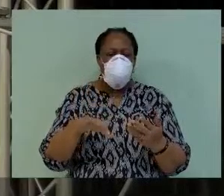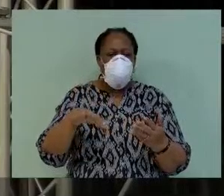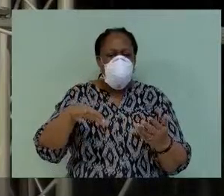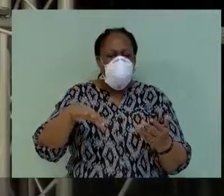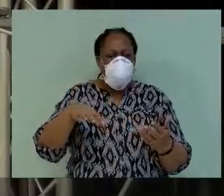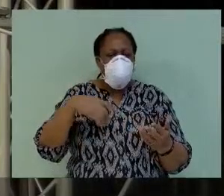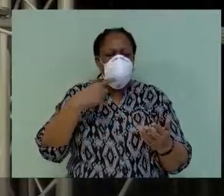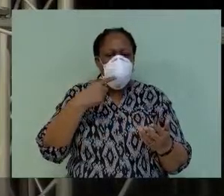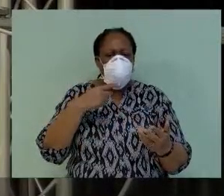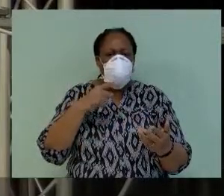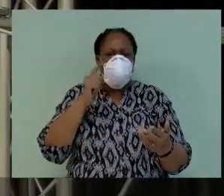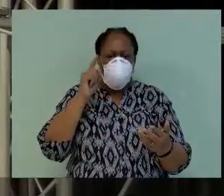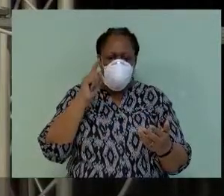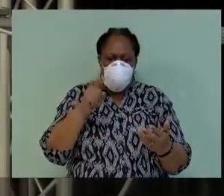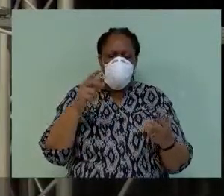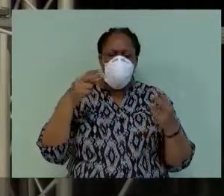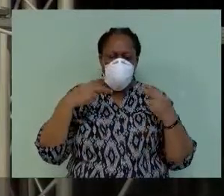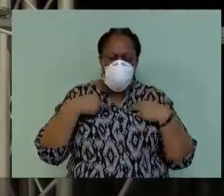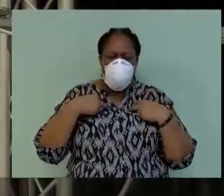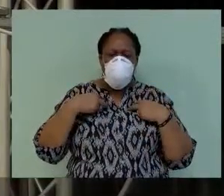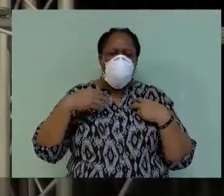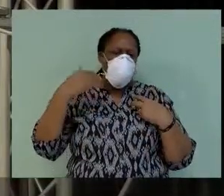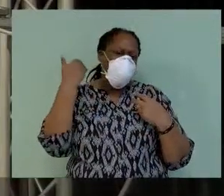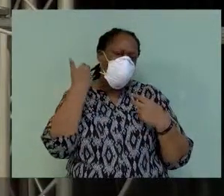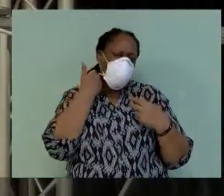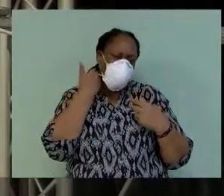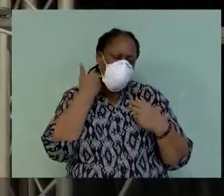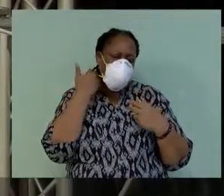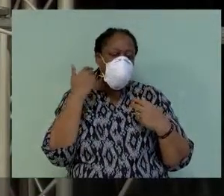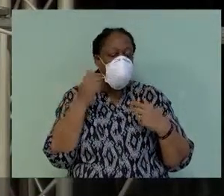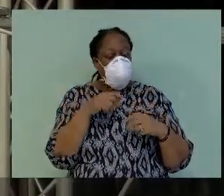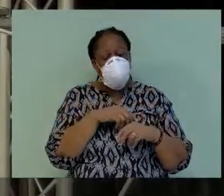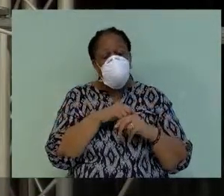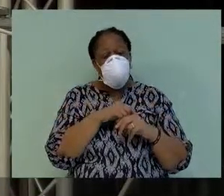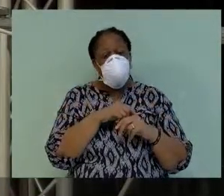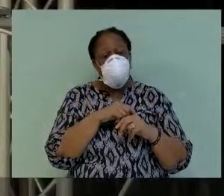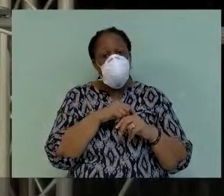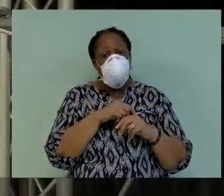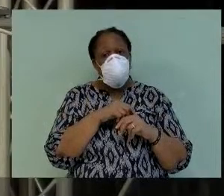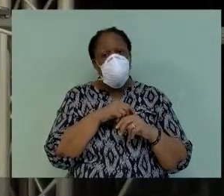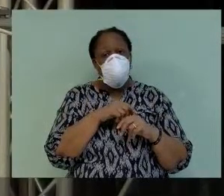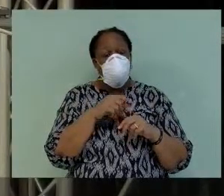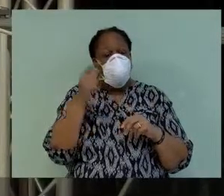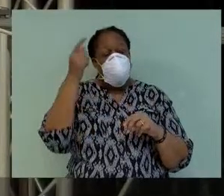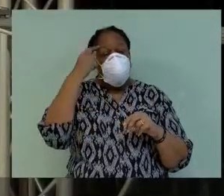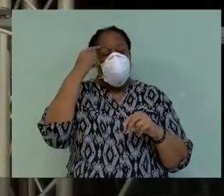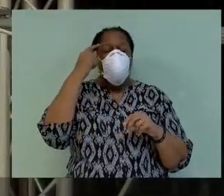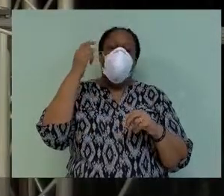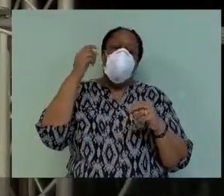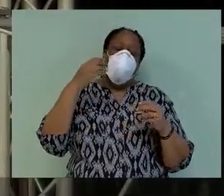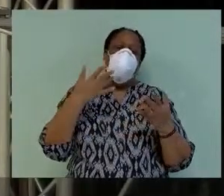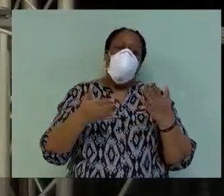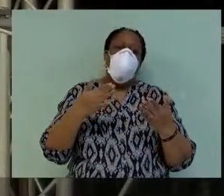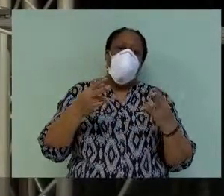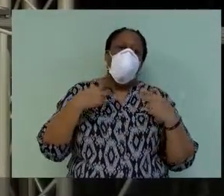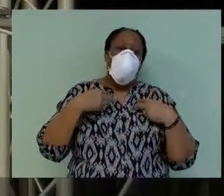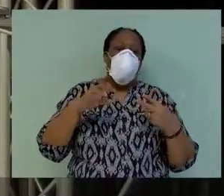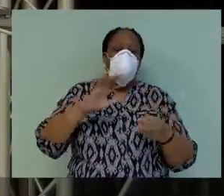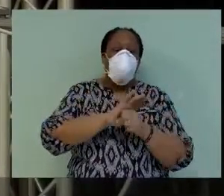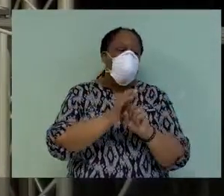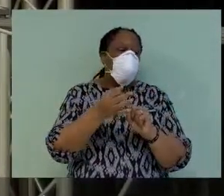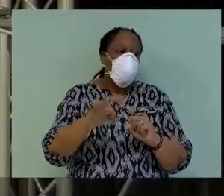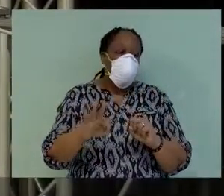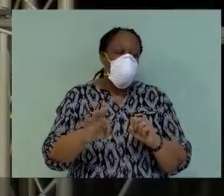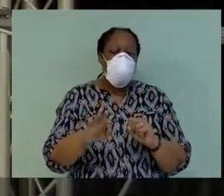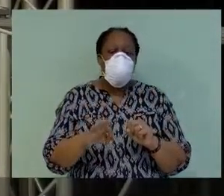fever, and we would be assuming that the person who has the fever has COVID-19, and someone